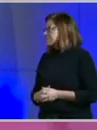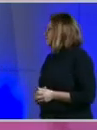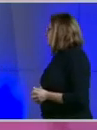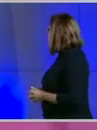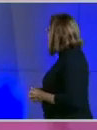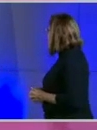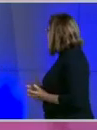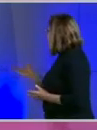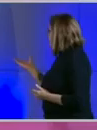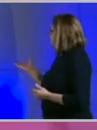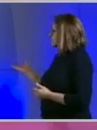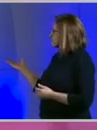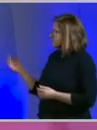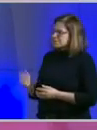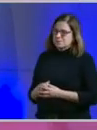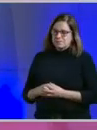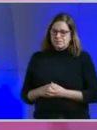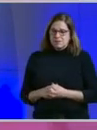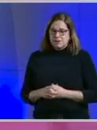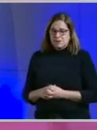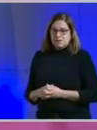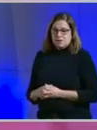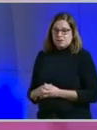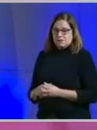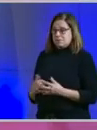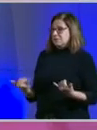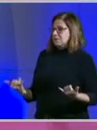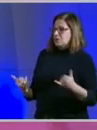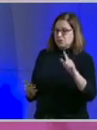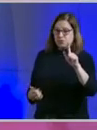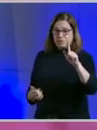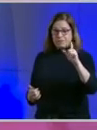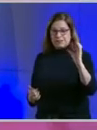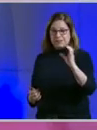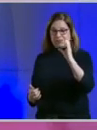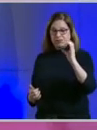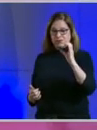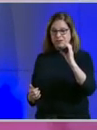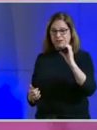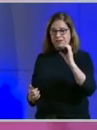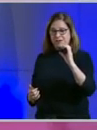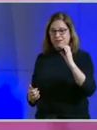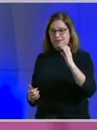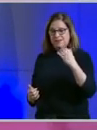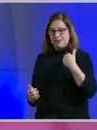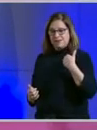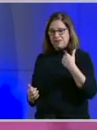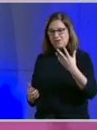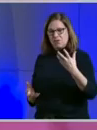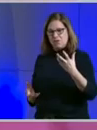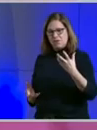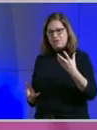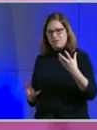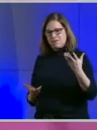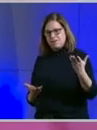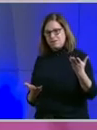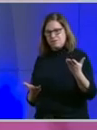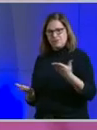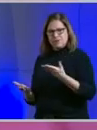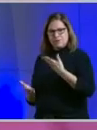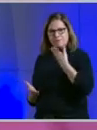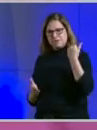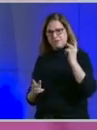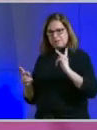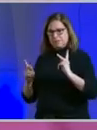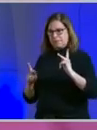the 21st century and we want to attract the best and brightest to the district, is technology. Making sure we have the things like, and